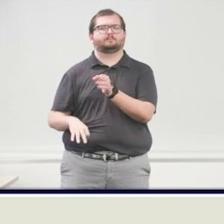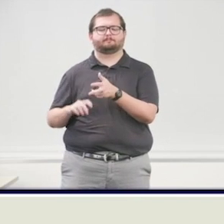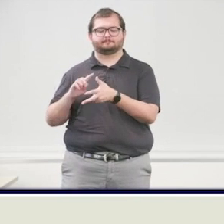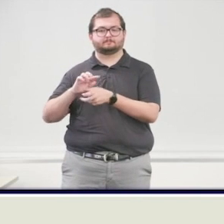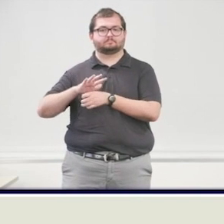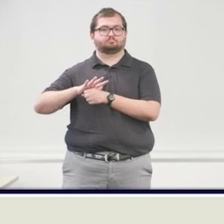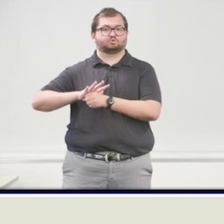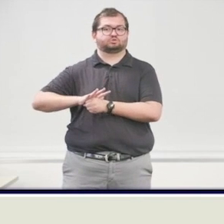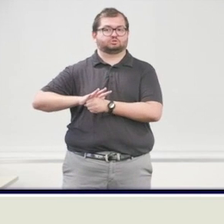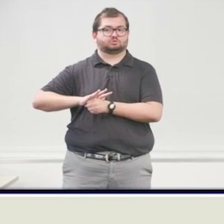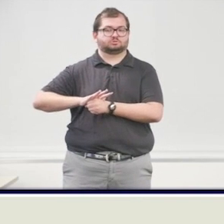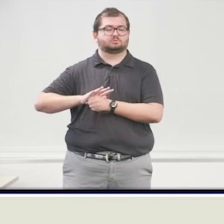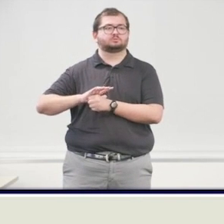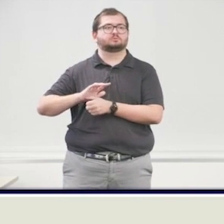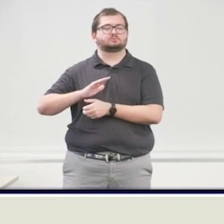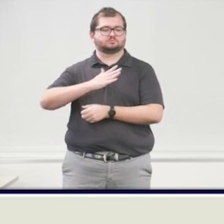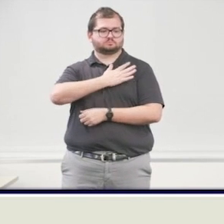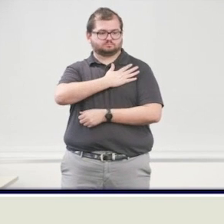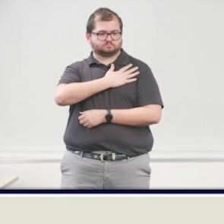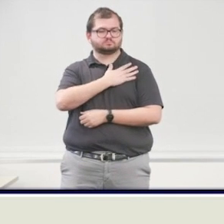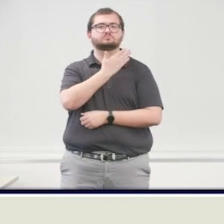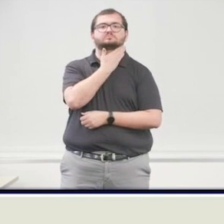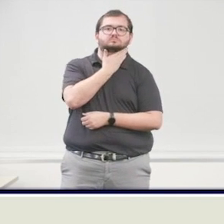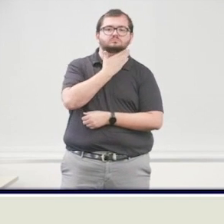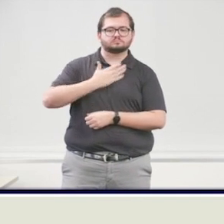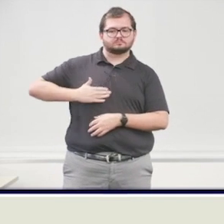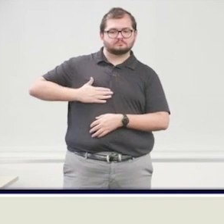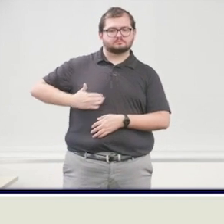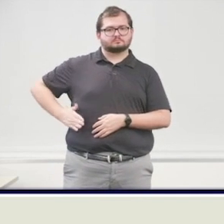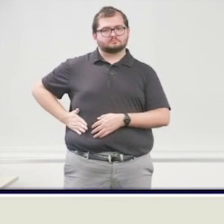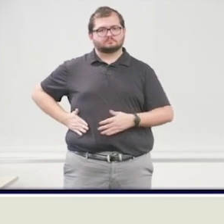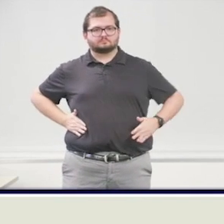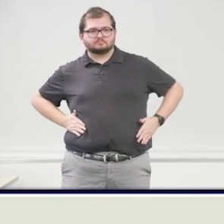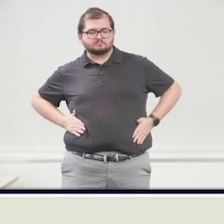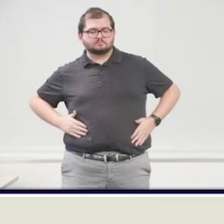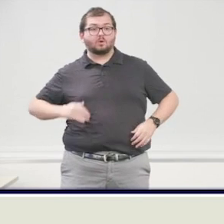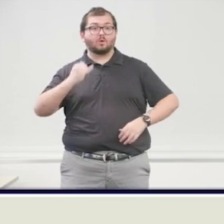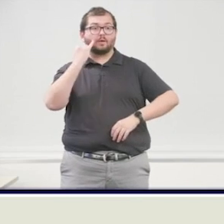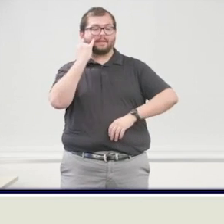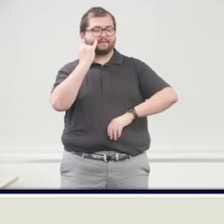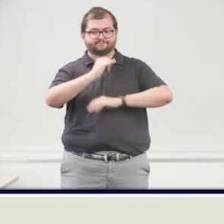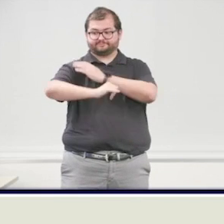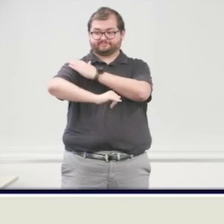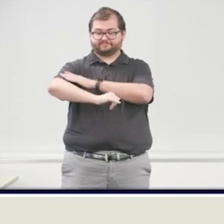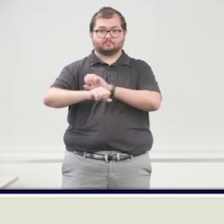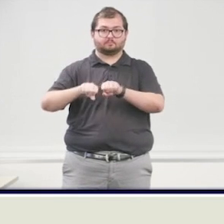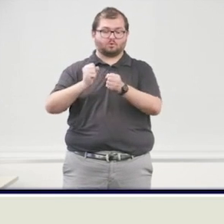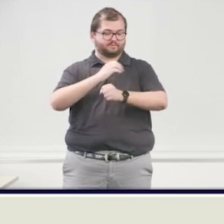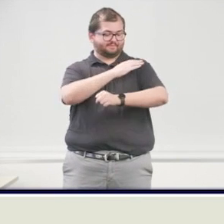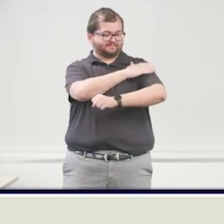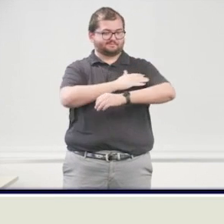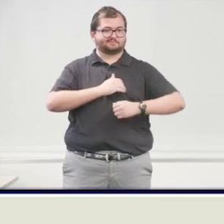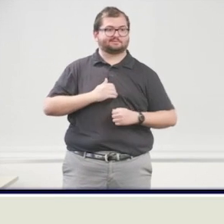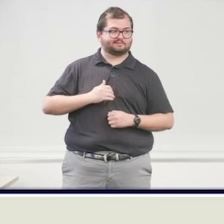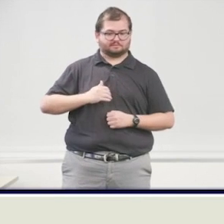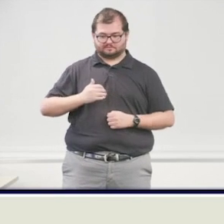Pressure, putting a hand on it. Let's say that my right arm is broken and my left arm is in a sling. Well,